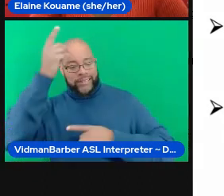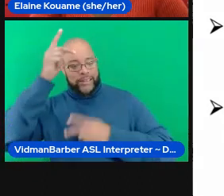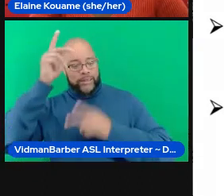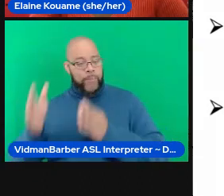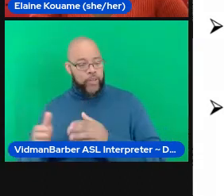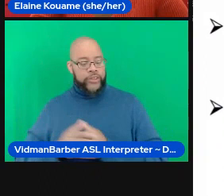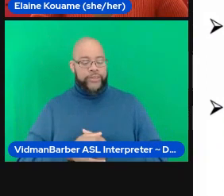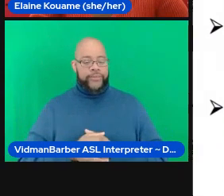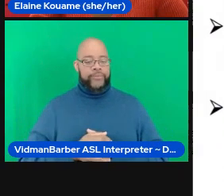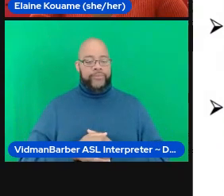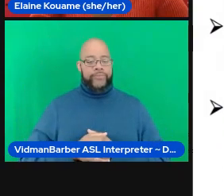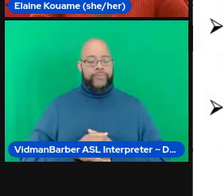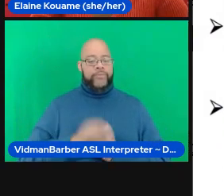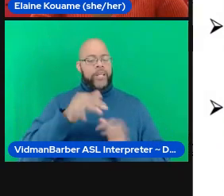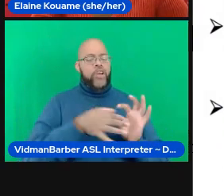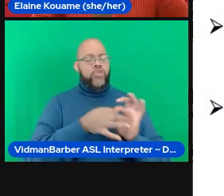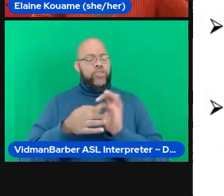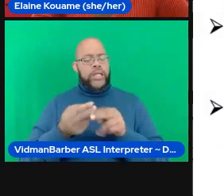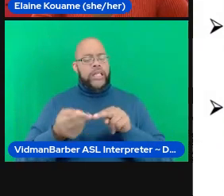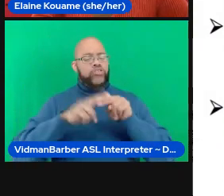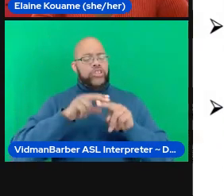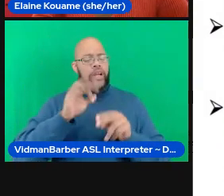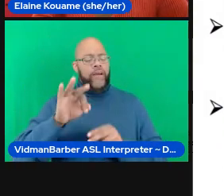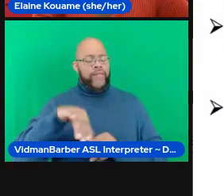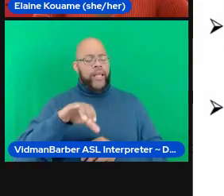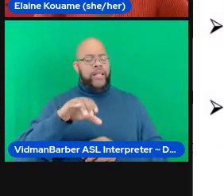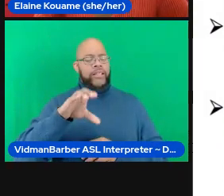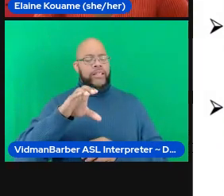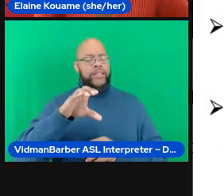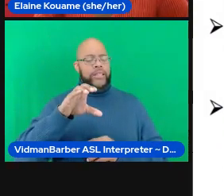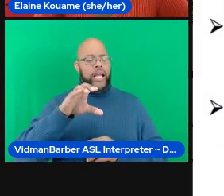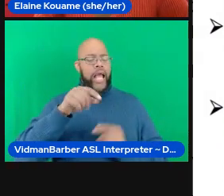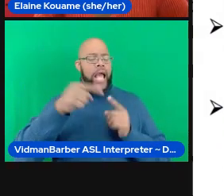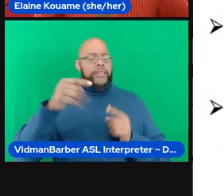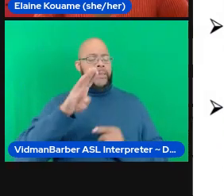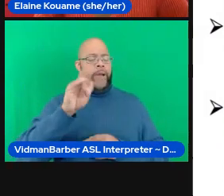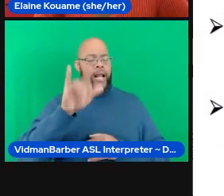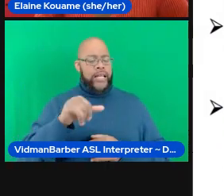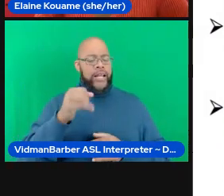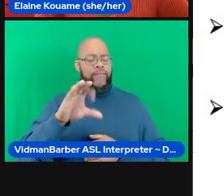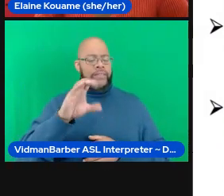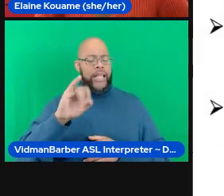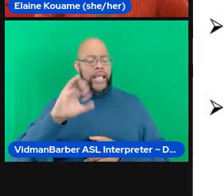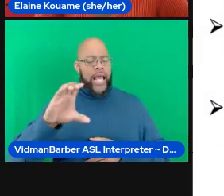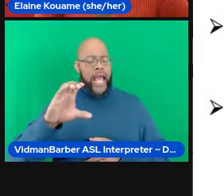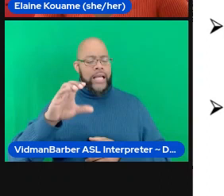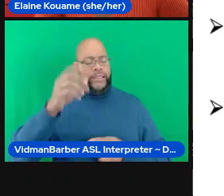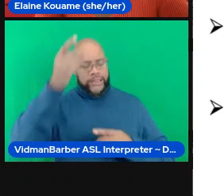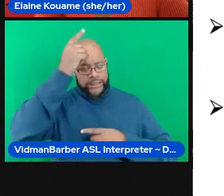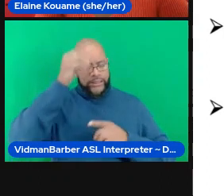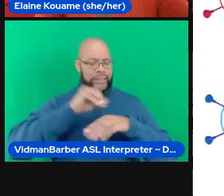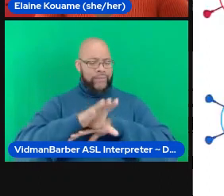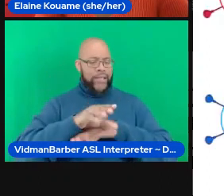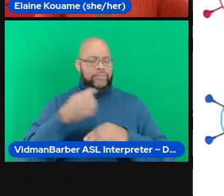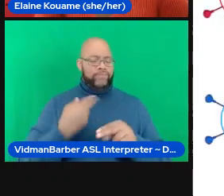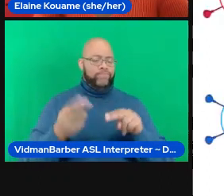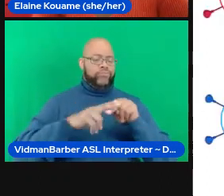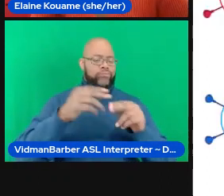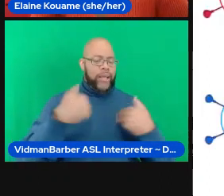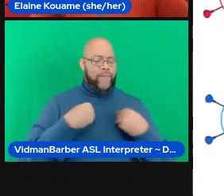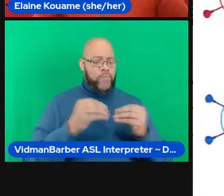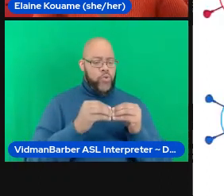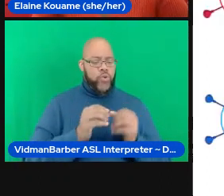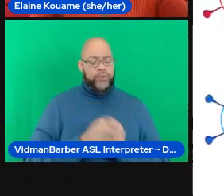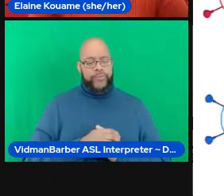with this increase of celiac disease antibodies in people affected by celiac disease.